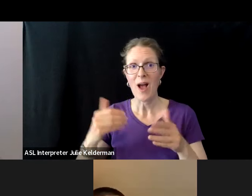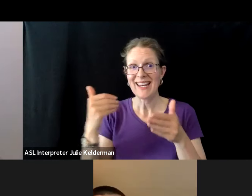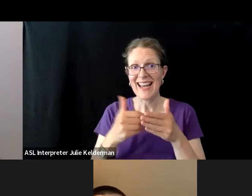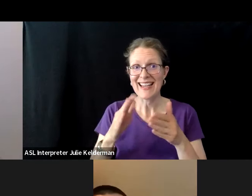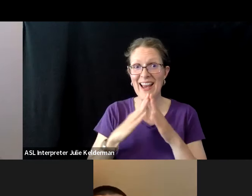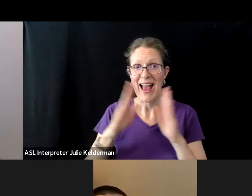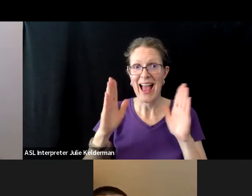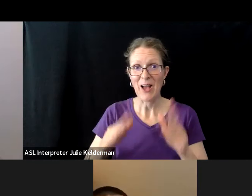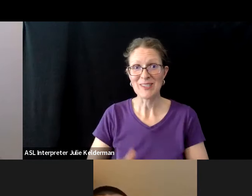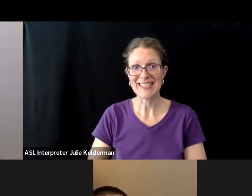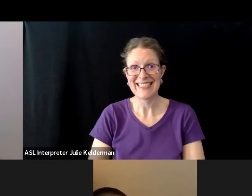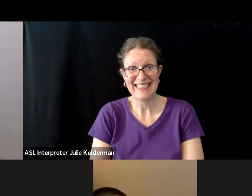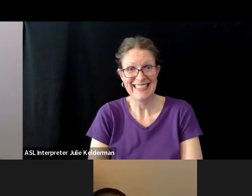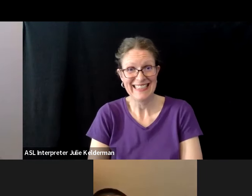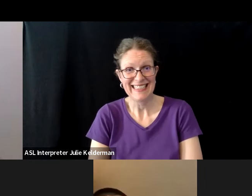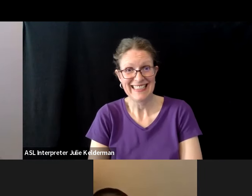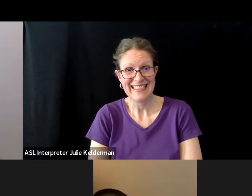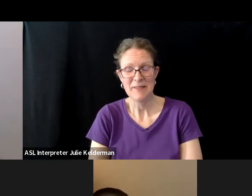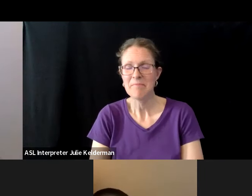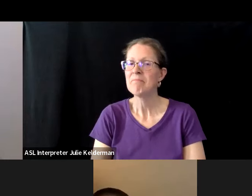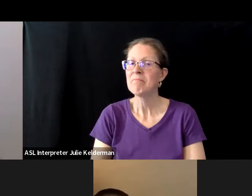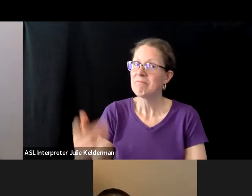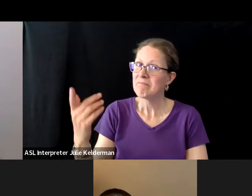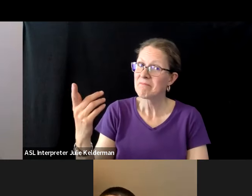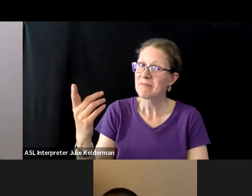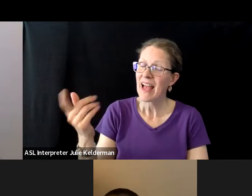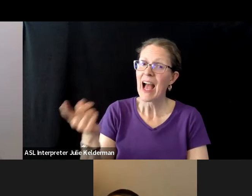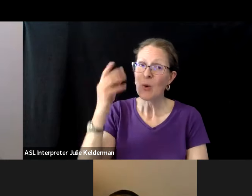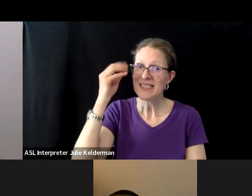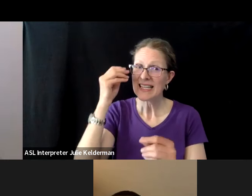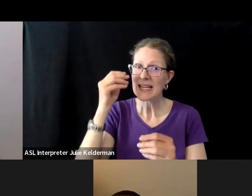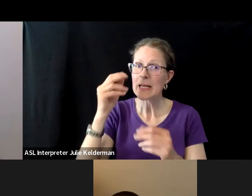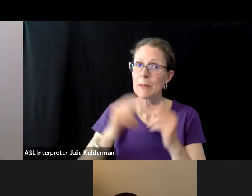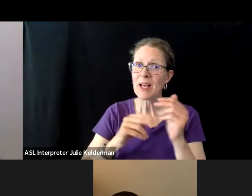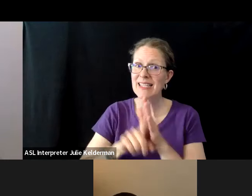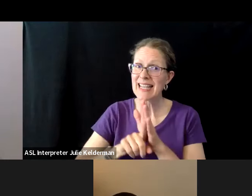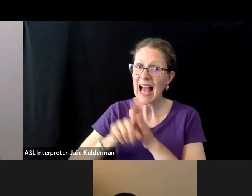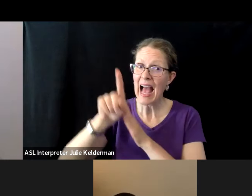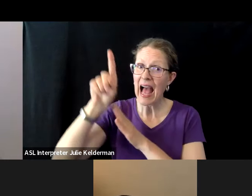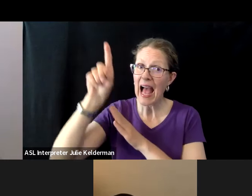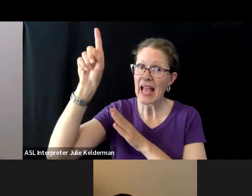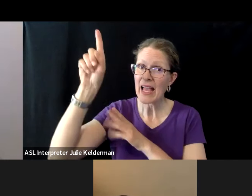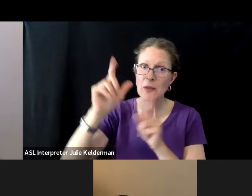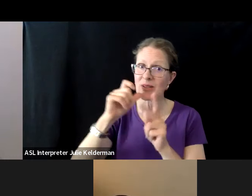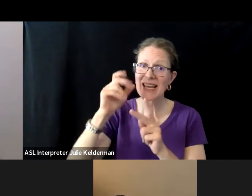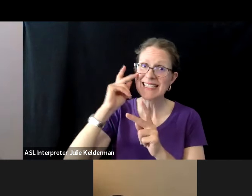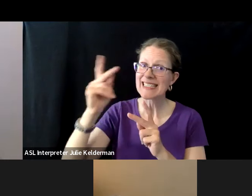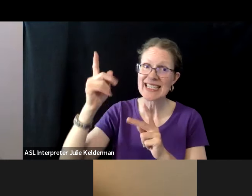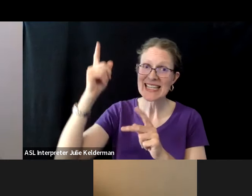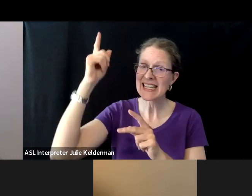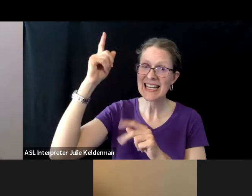ball of wax. I'm just thinking the building might be high enough that nobody would actually see them up top.